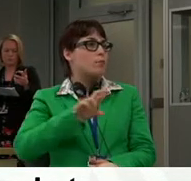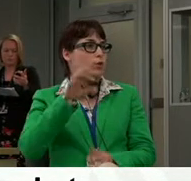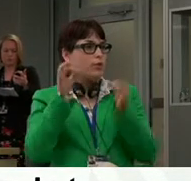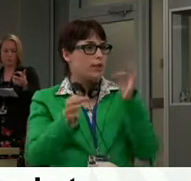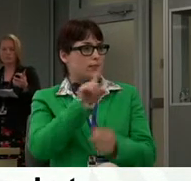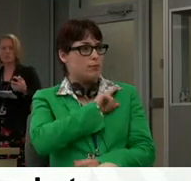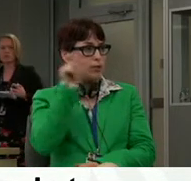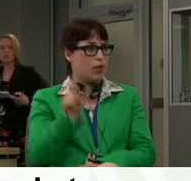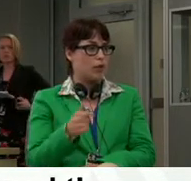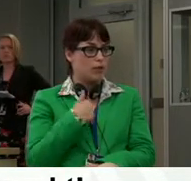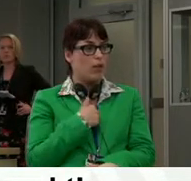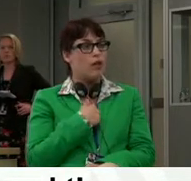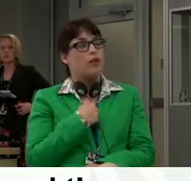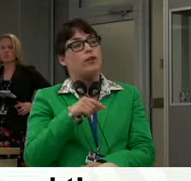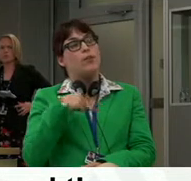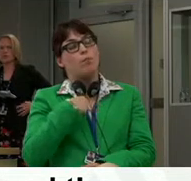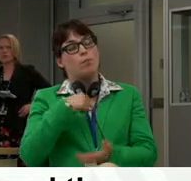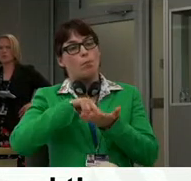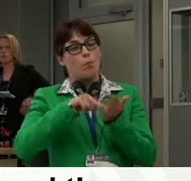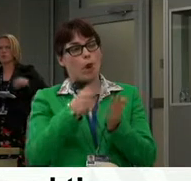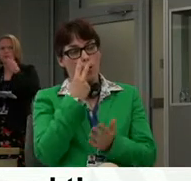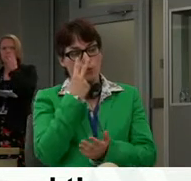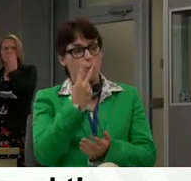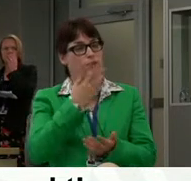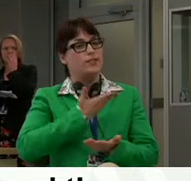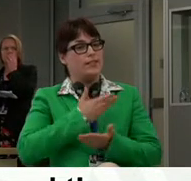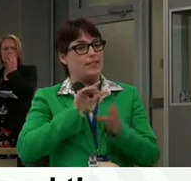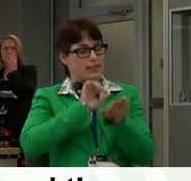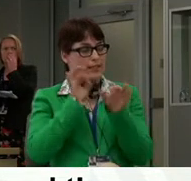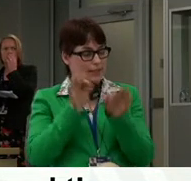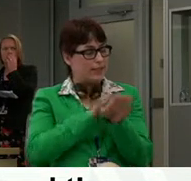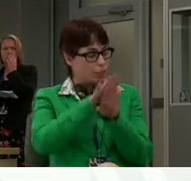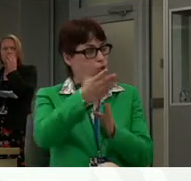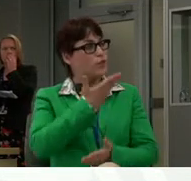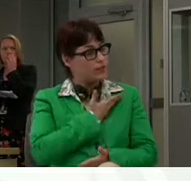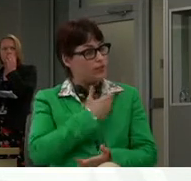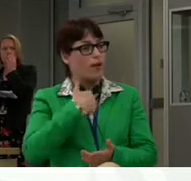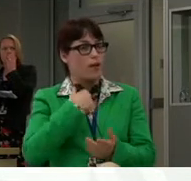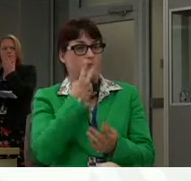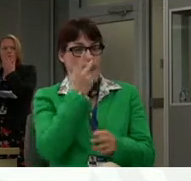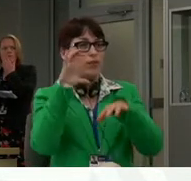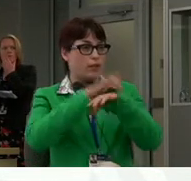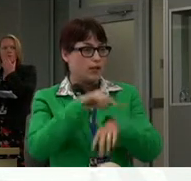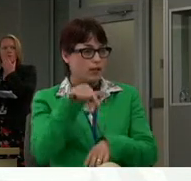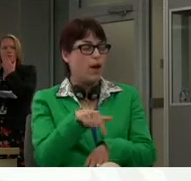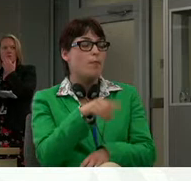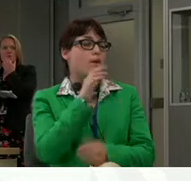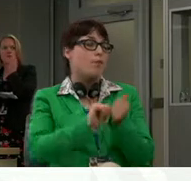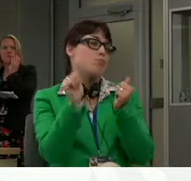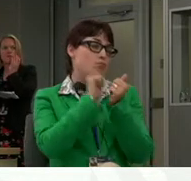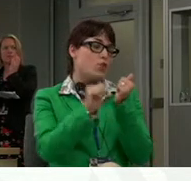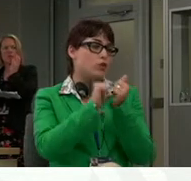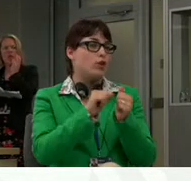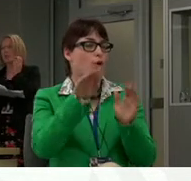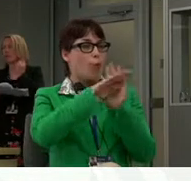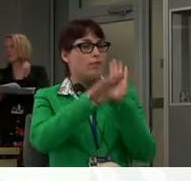regards to the implementation of the UN Convention on the rights of persons with disabilities. As